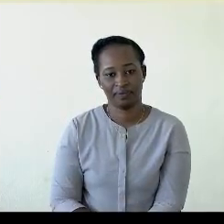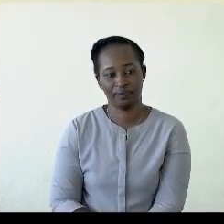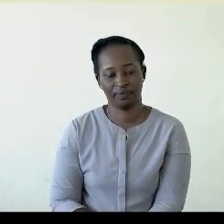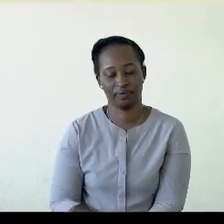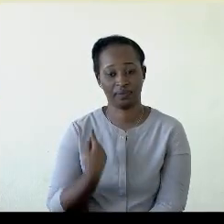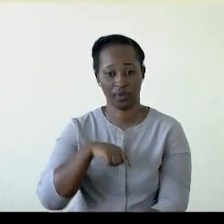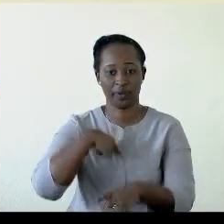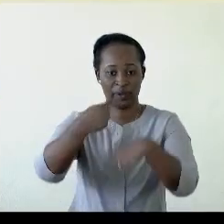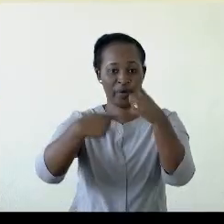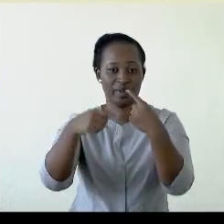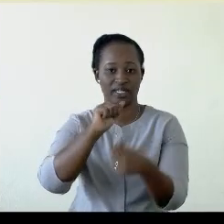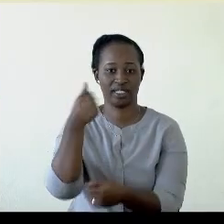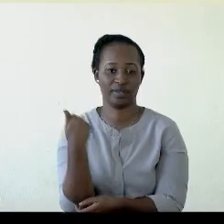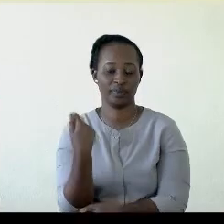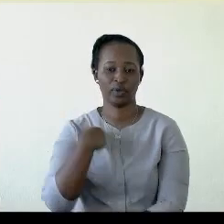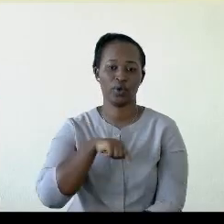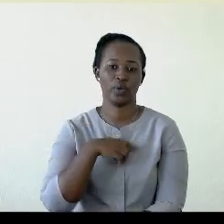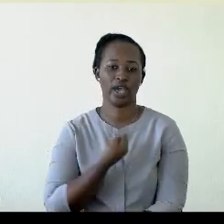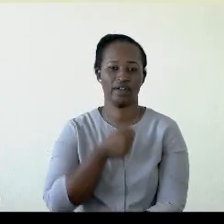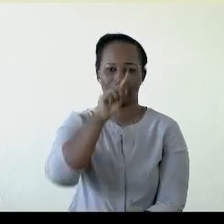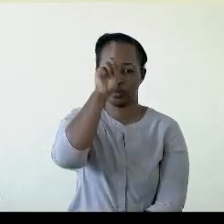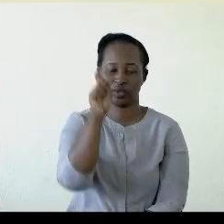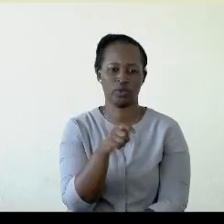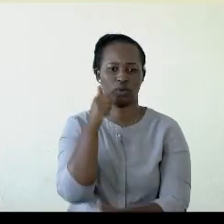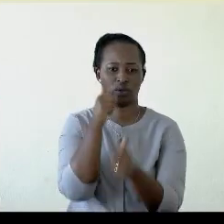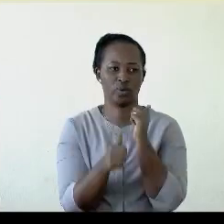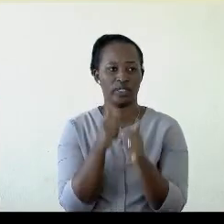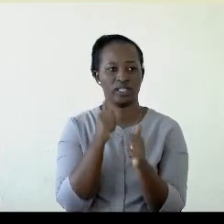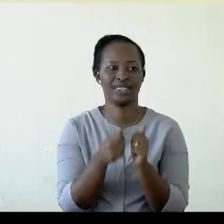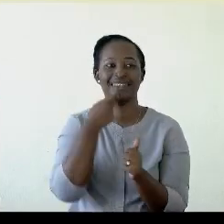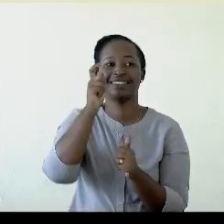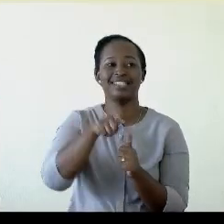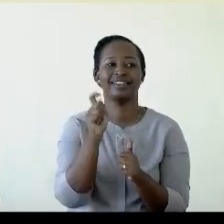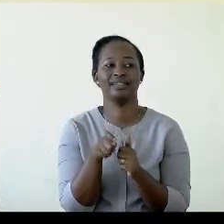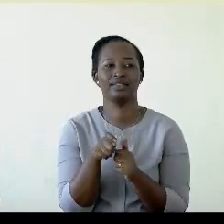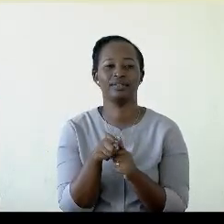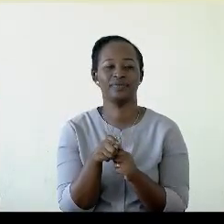We go to the next. Now we have the questions which need to be